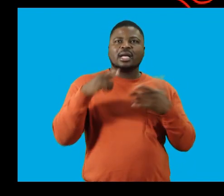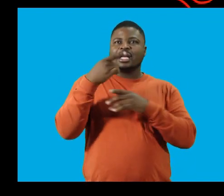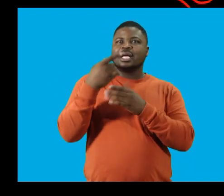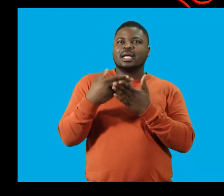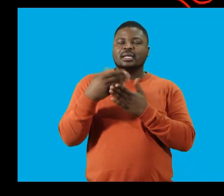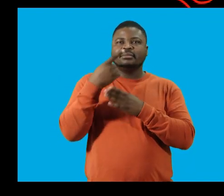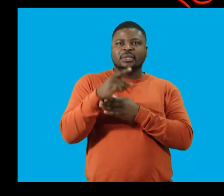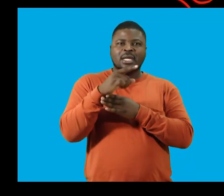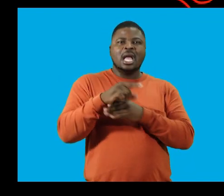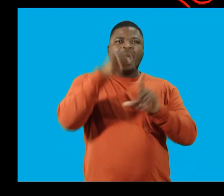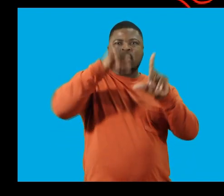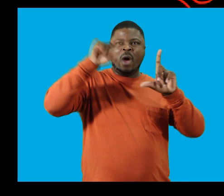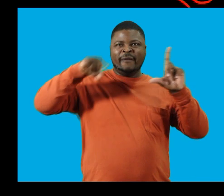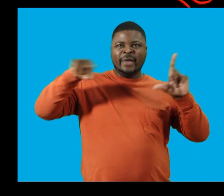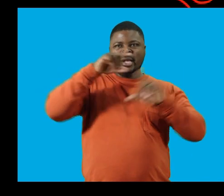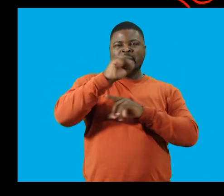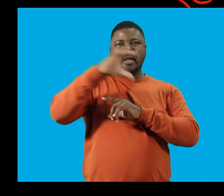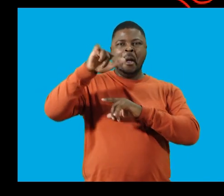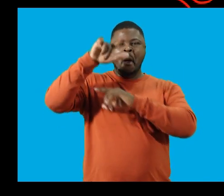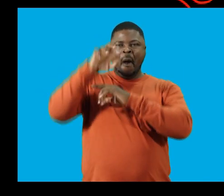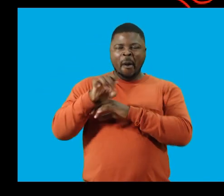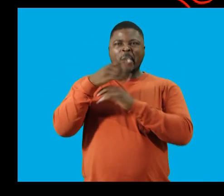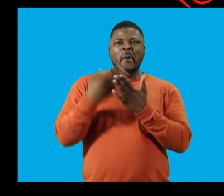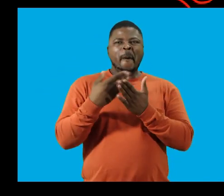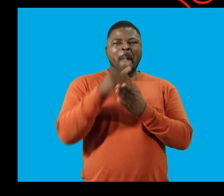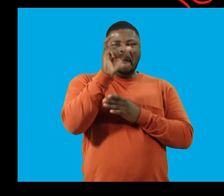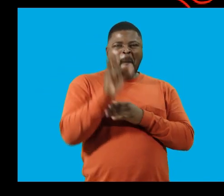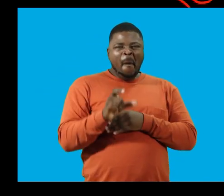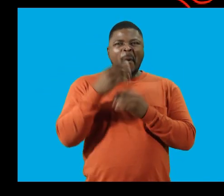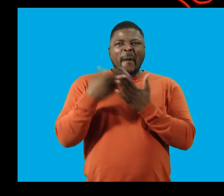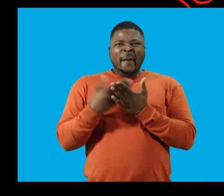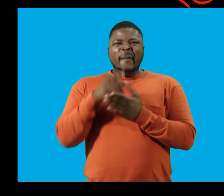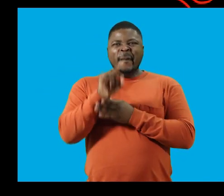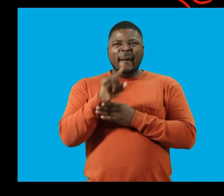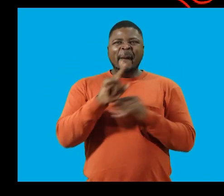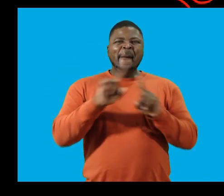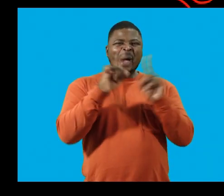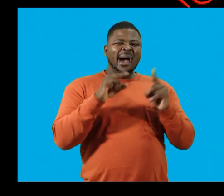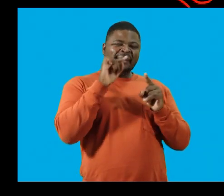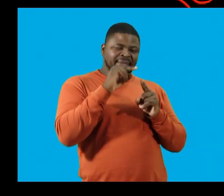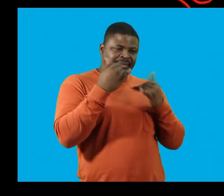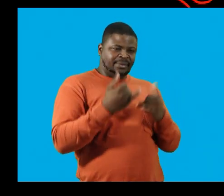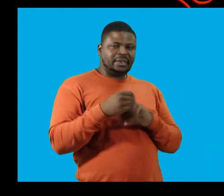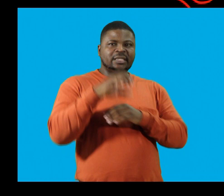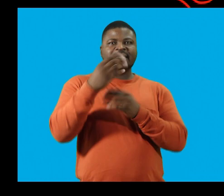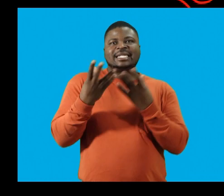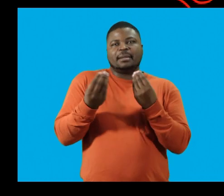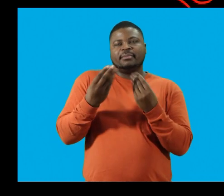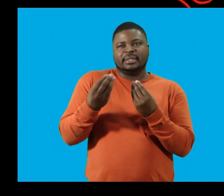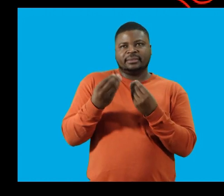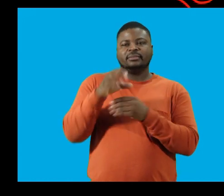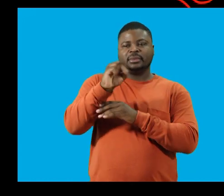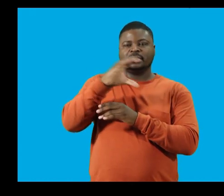graphic scale, or bar scale, that's a synonym, and it can be in words. But here, it is a number